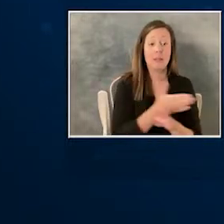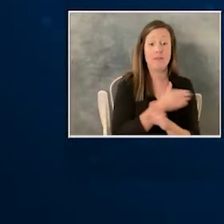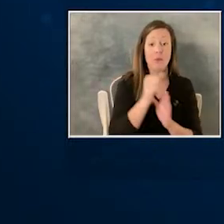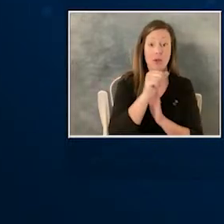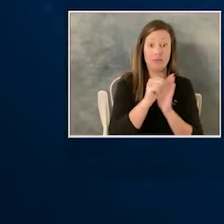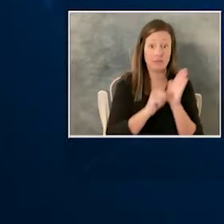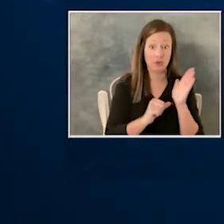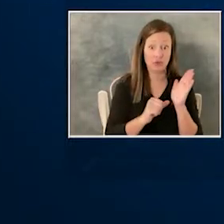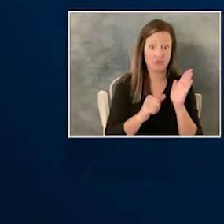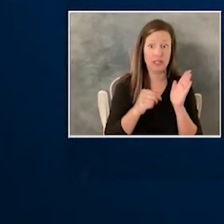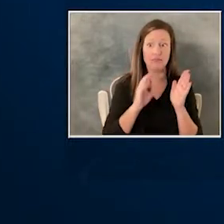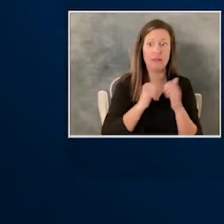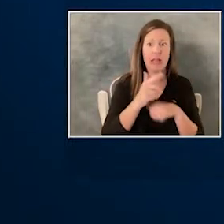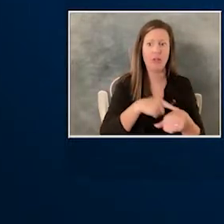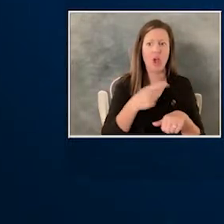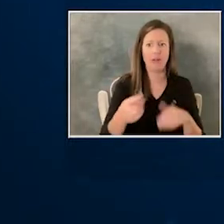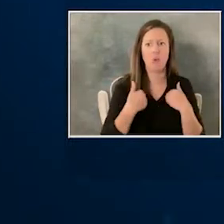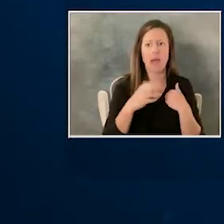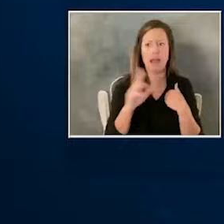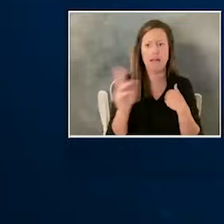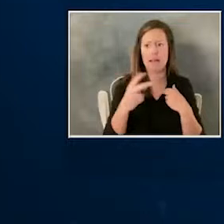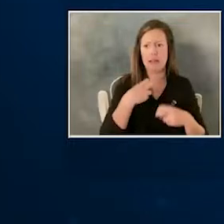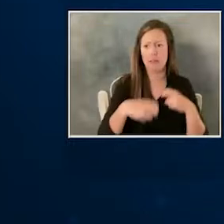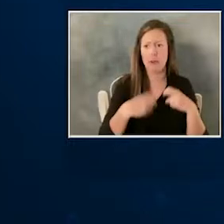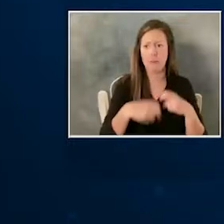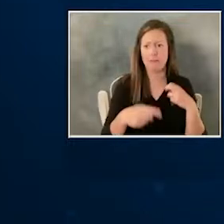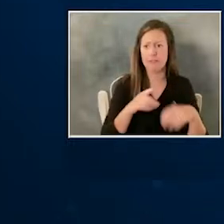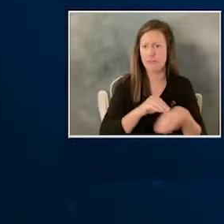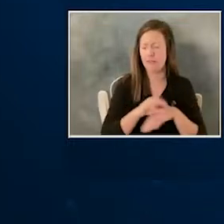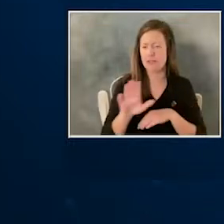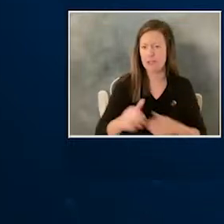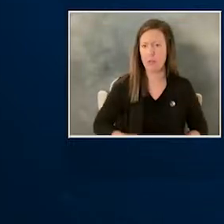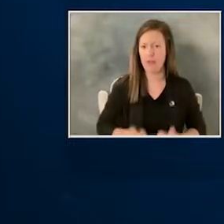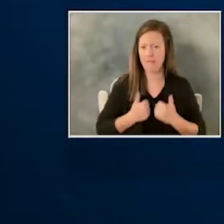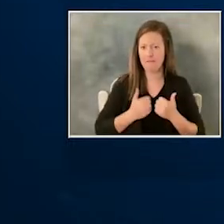living with kidney problems, and how were they affecting your everyday life?